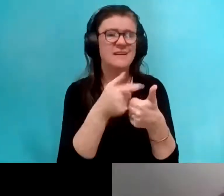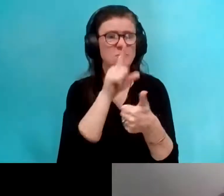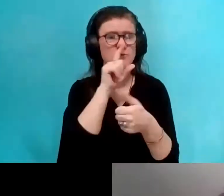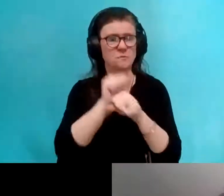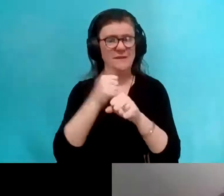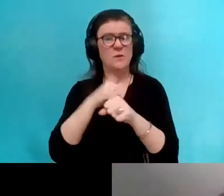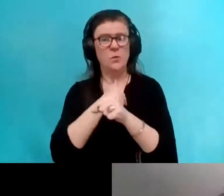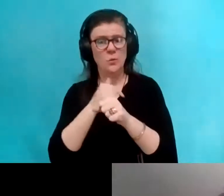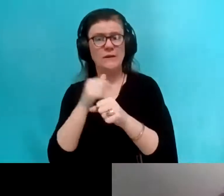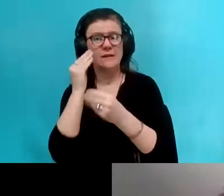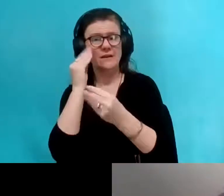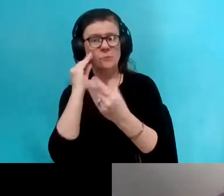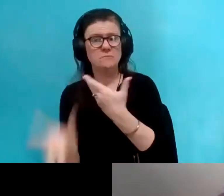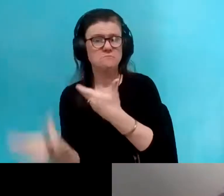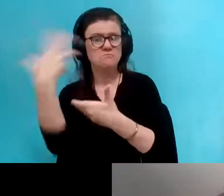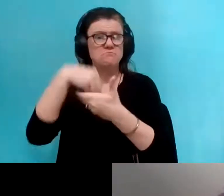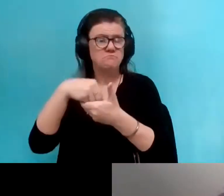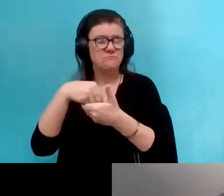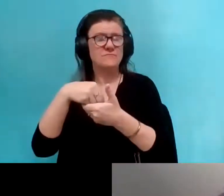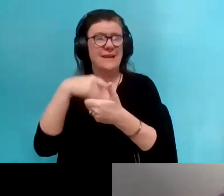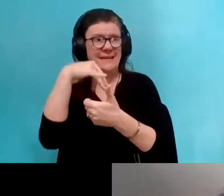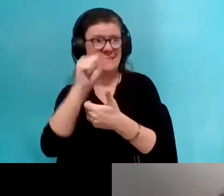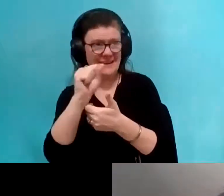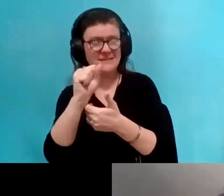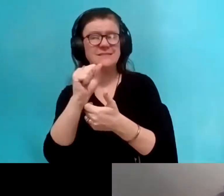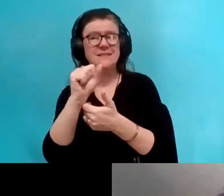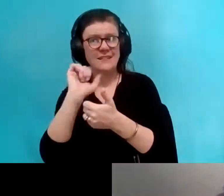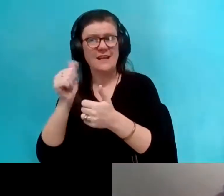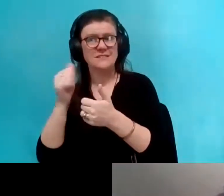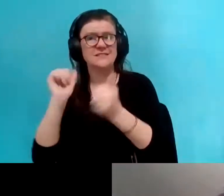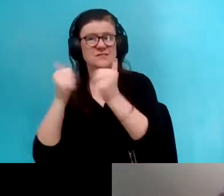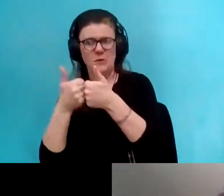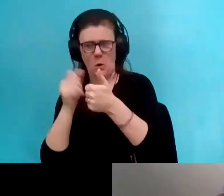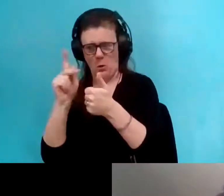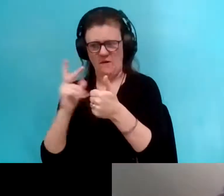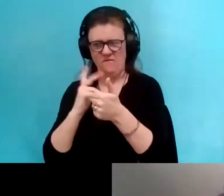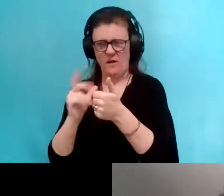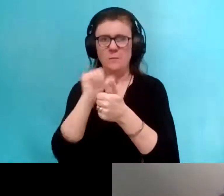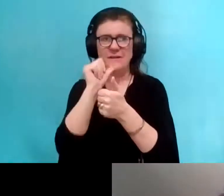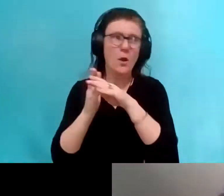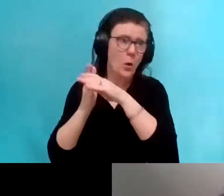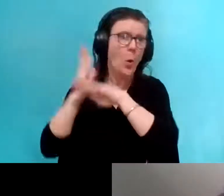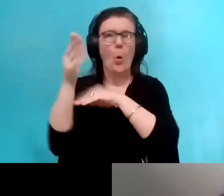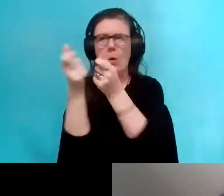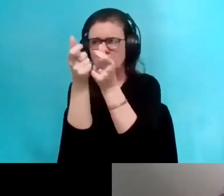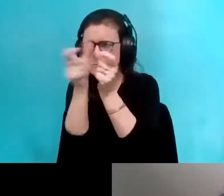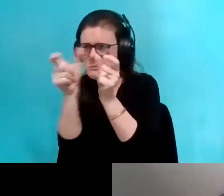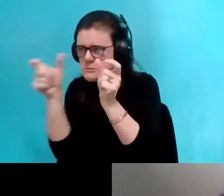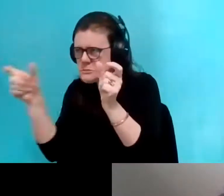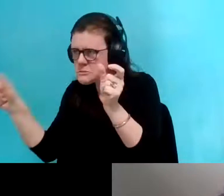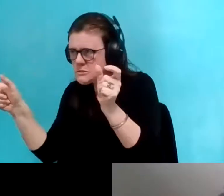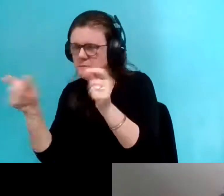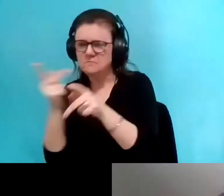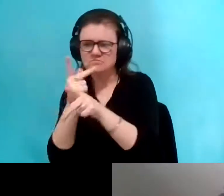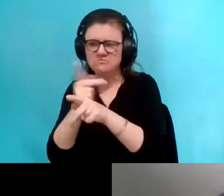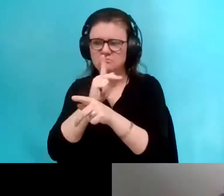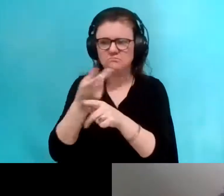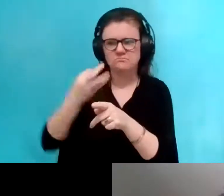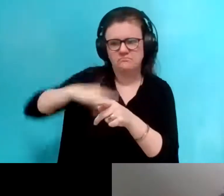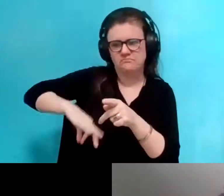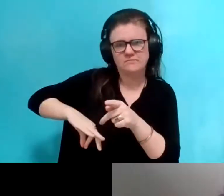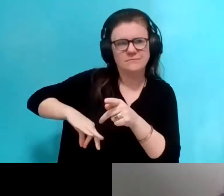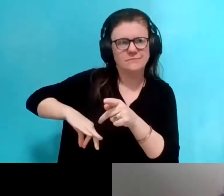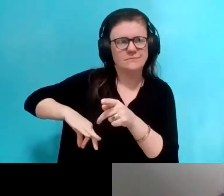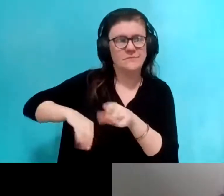done in almost every context. The challenge is to ensure we do it where we know it's useful and will be used and where it's cost